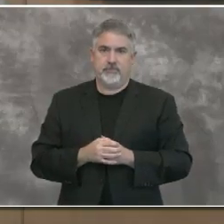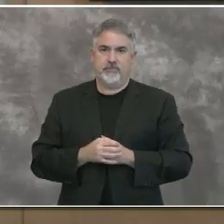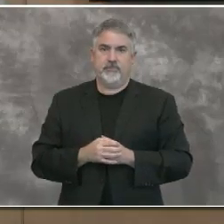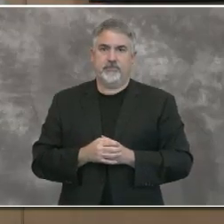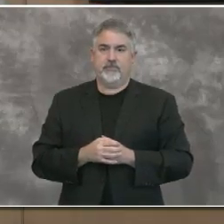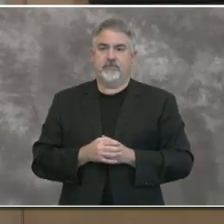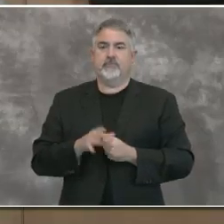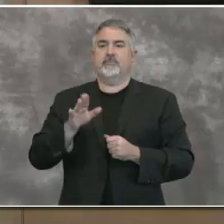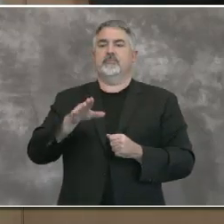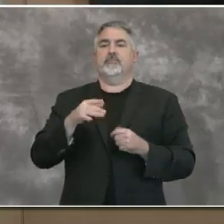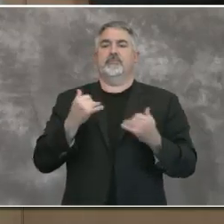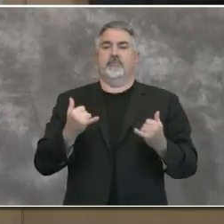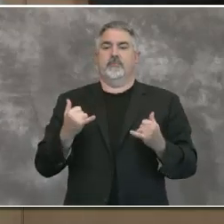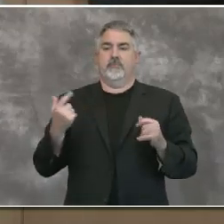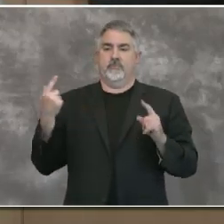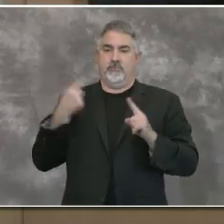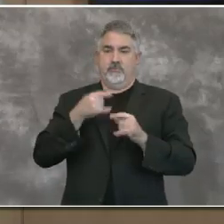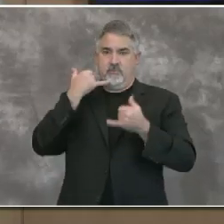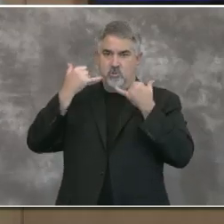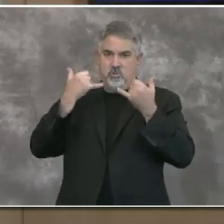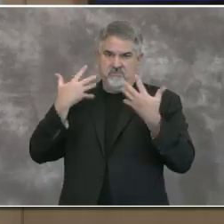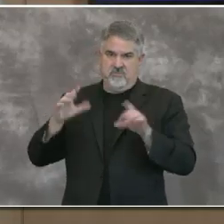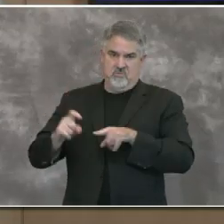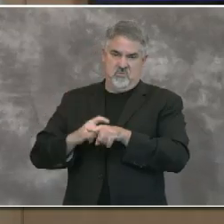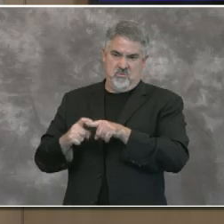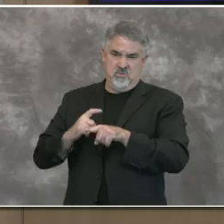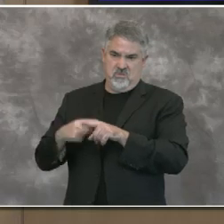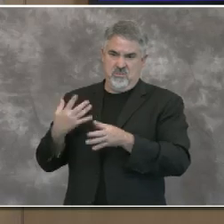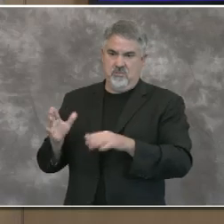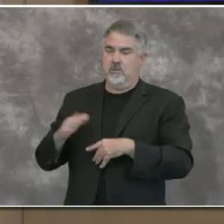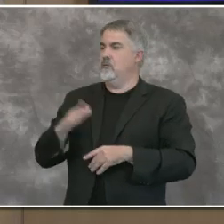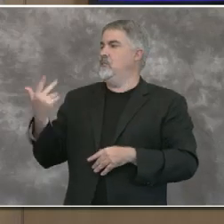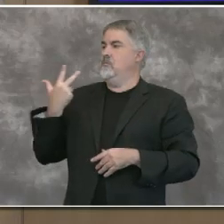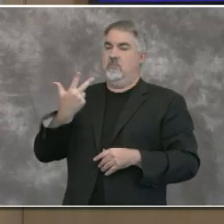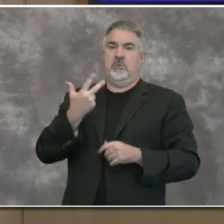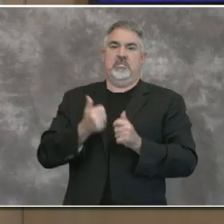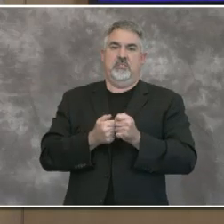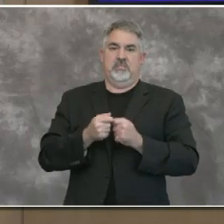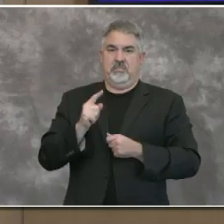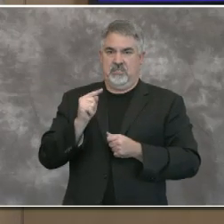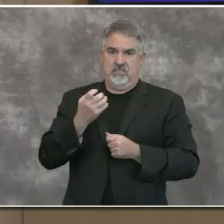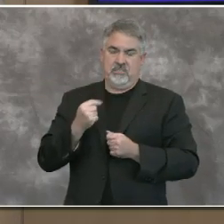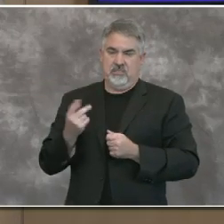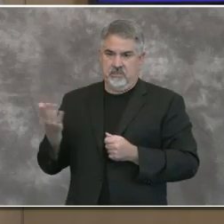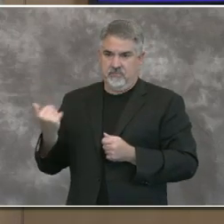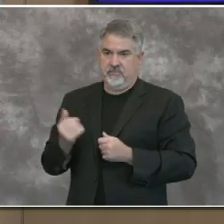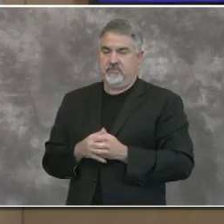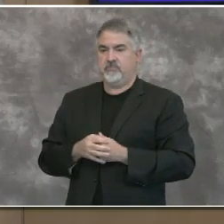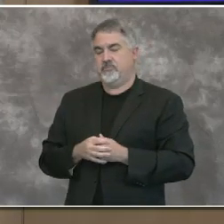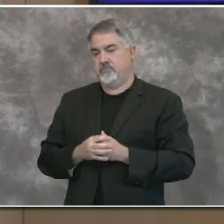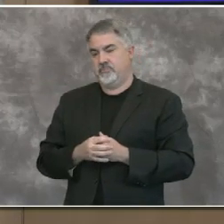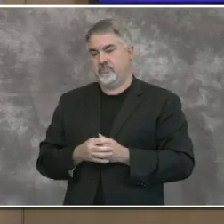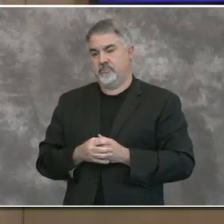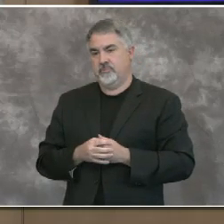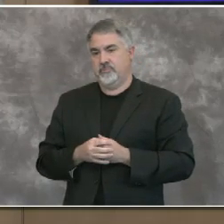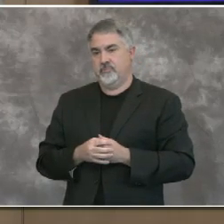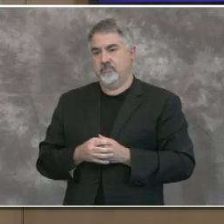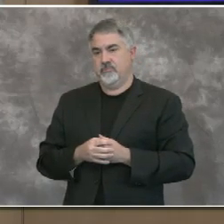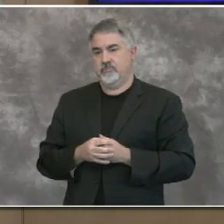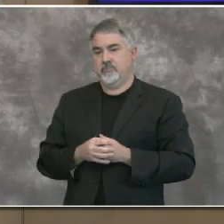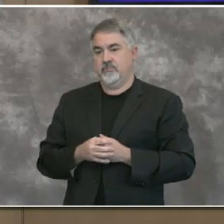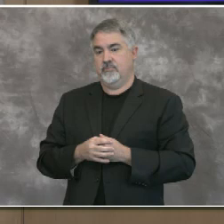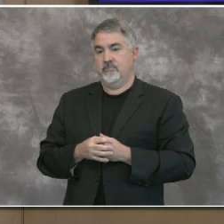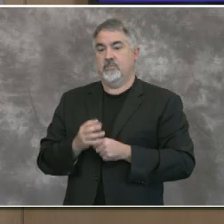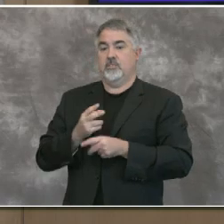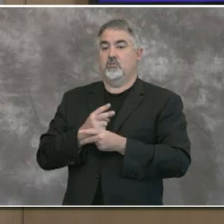That concludes our call-ins. We do have, I think, 3 text questions. The first one is dealing with homelessness, and I'll ask Supervisor Fletcher